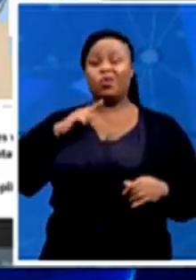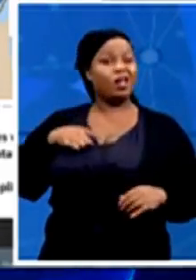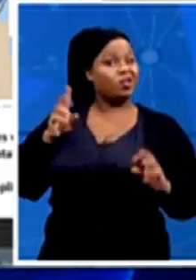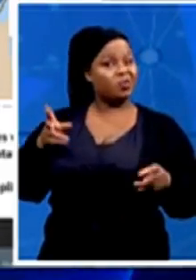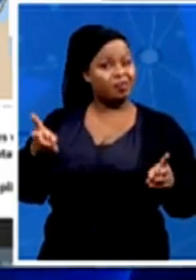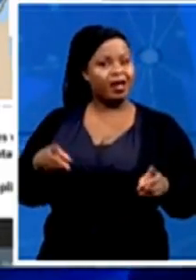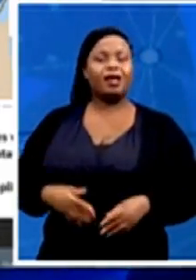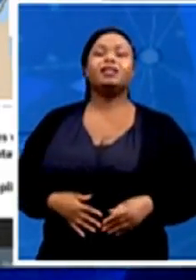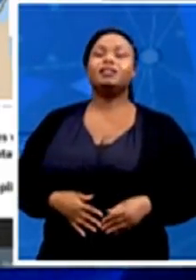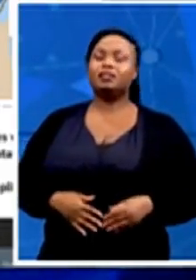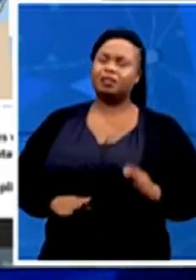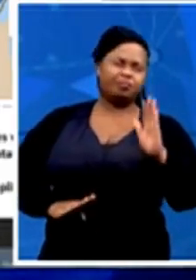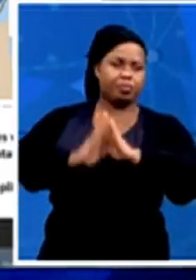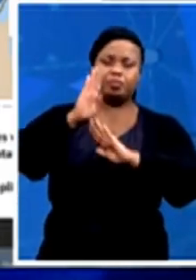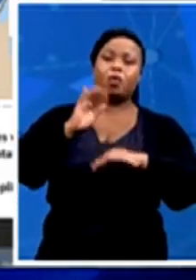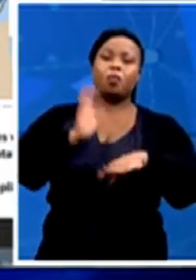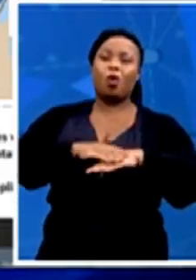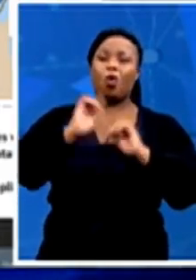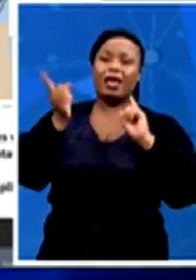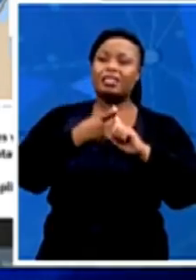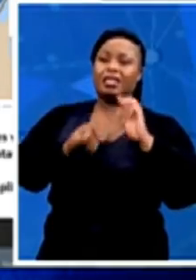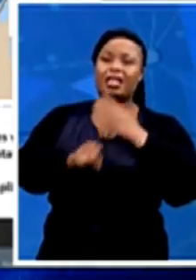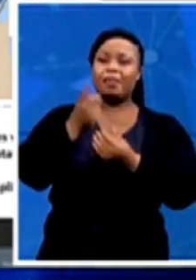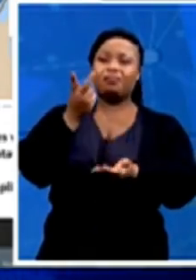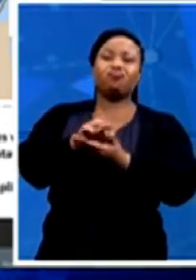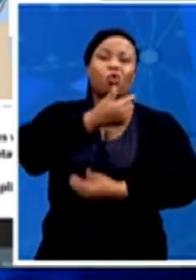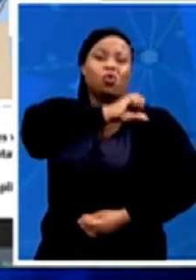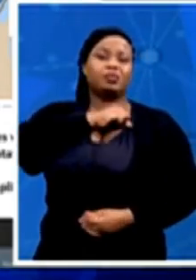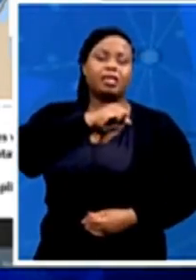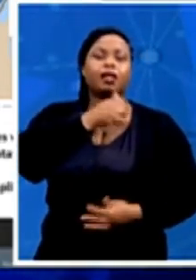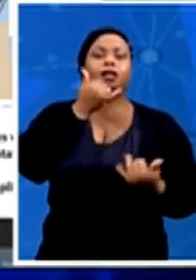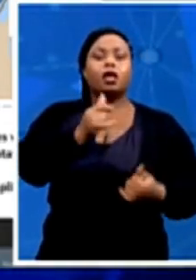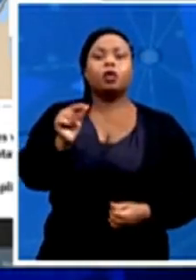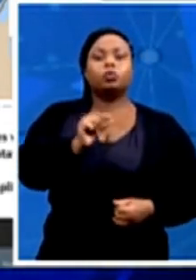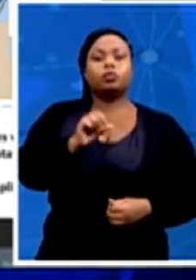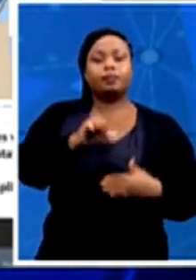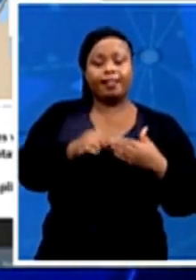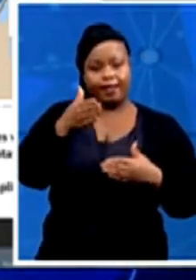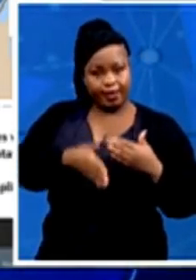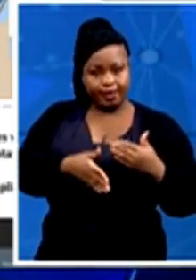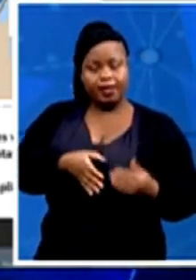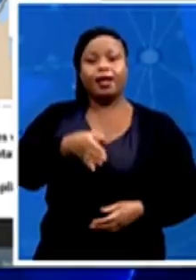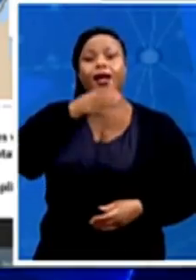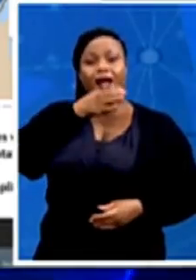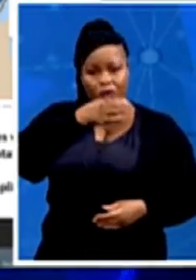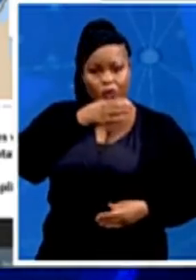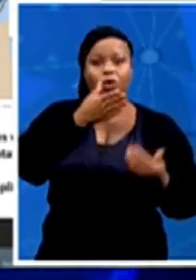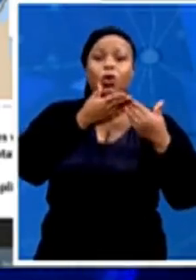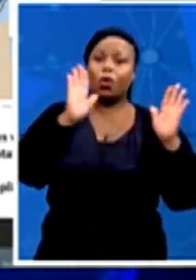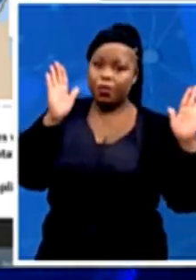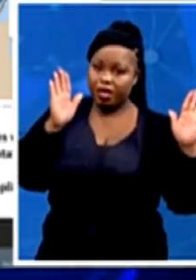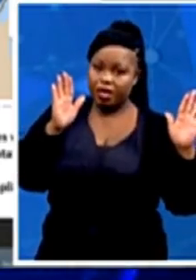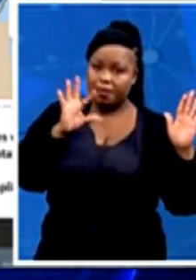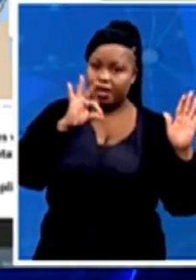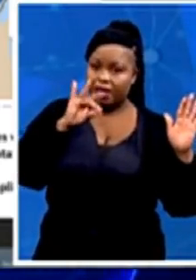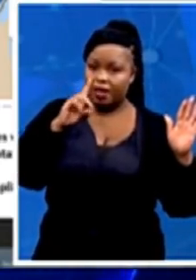admissions. So we're entering an end of month with alcohol restrictions lifted during the week and more alcohol availability, at